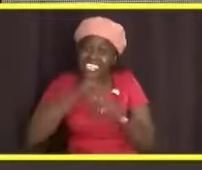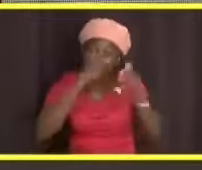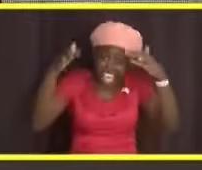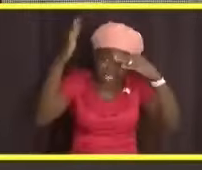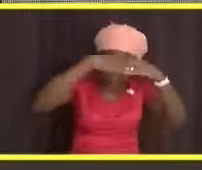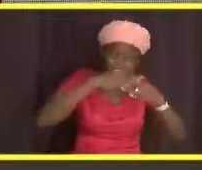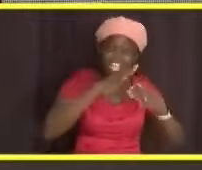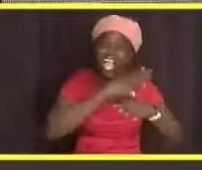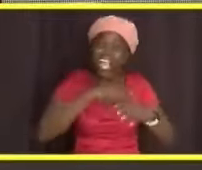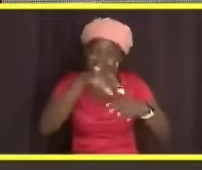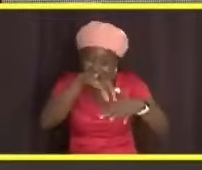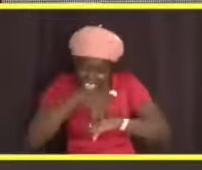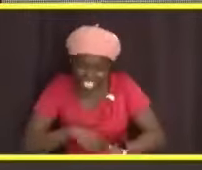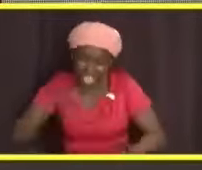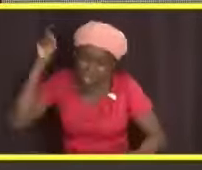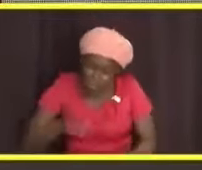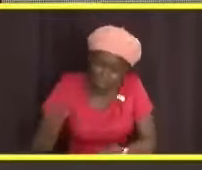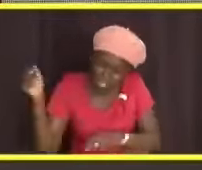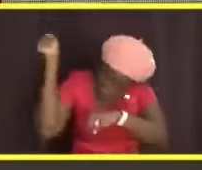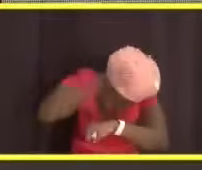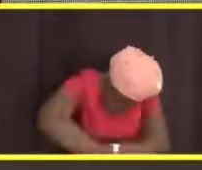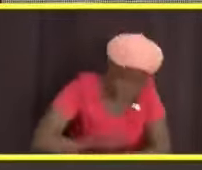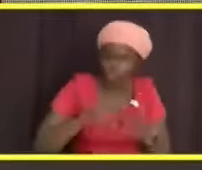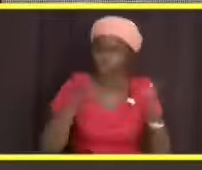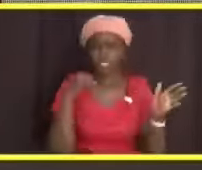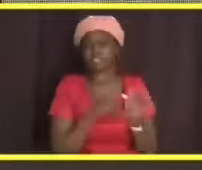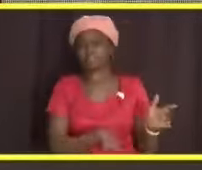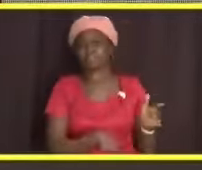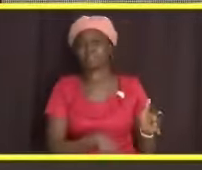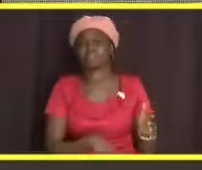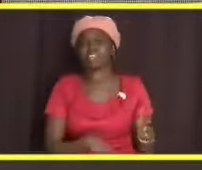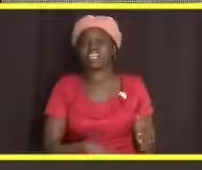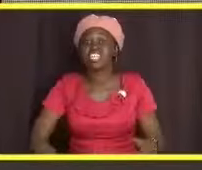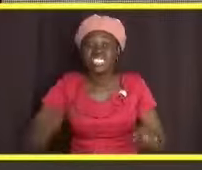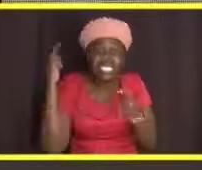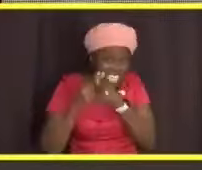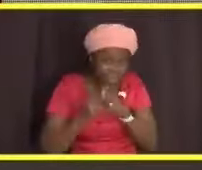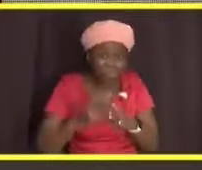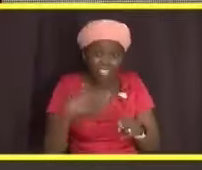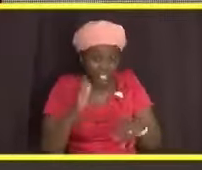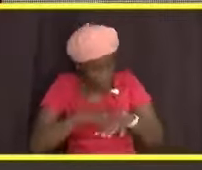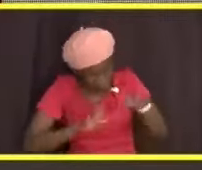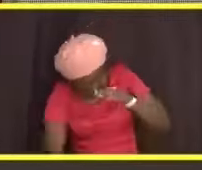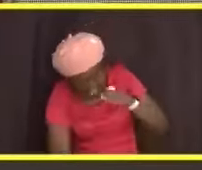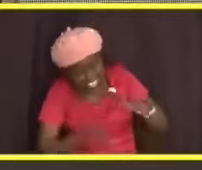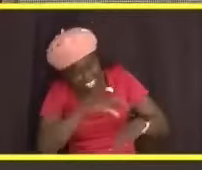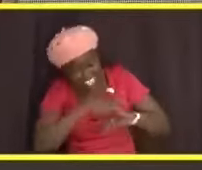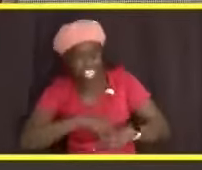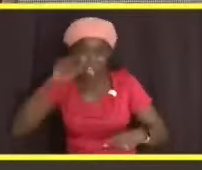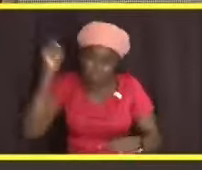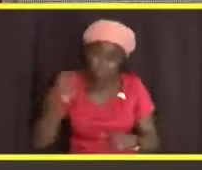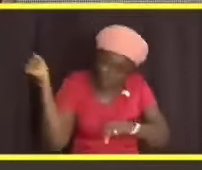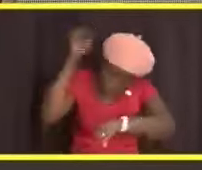bow to, things on earth must bow to, things underneath the earth must bow to.